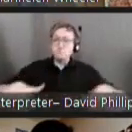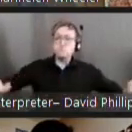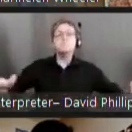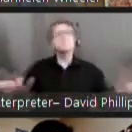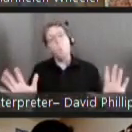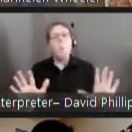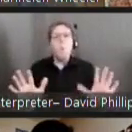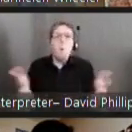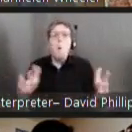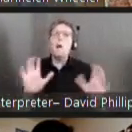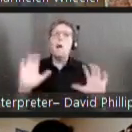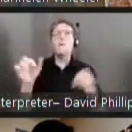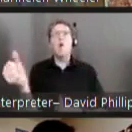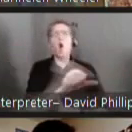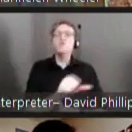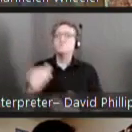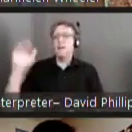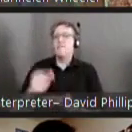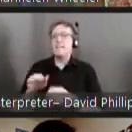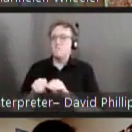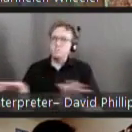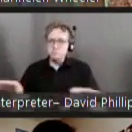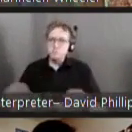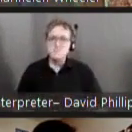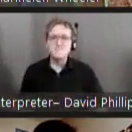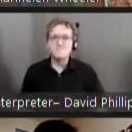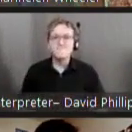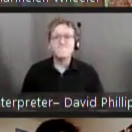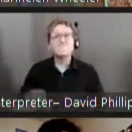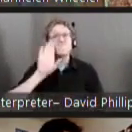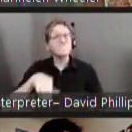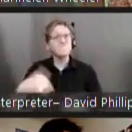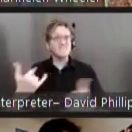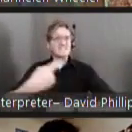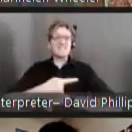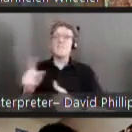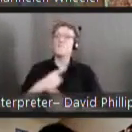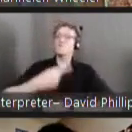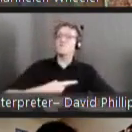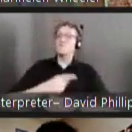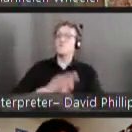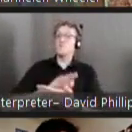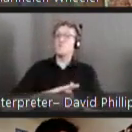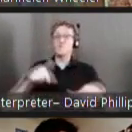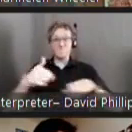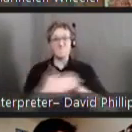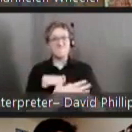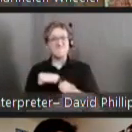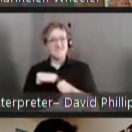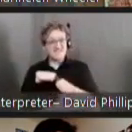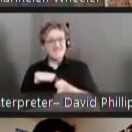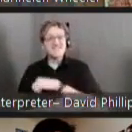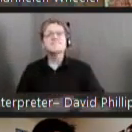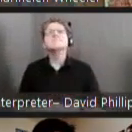state. We all know today just started the first day of school for public students in Alachua County. Just a reminder that the health